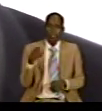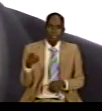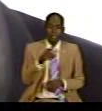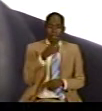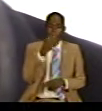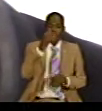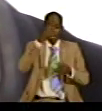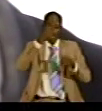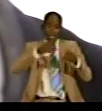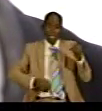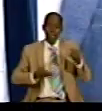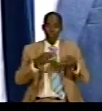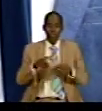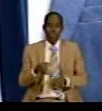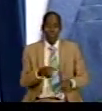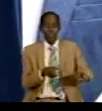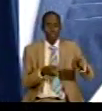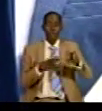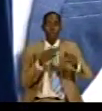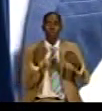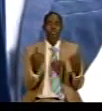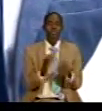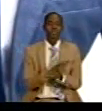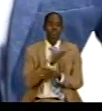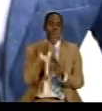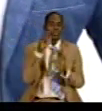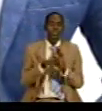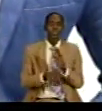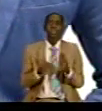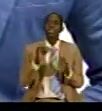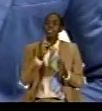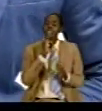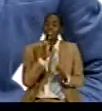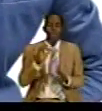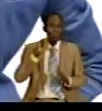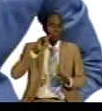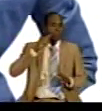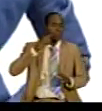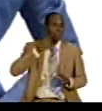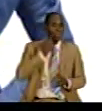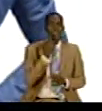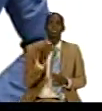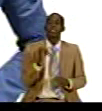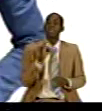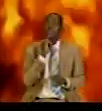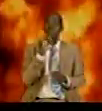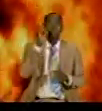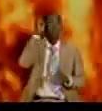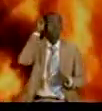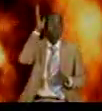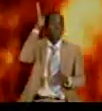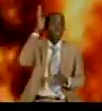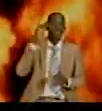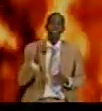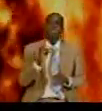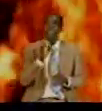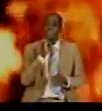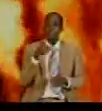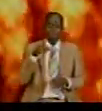end of the journey of sinfulness is bitter, is painful, is terrible, is